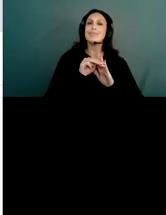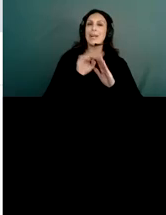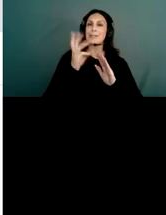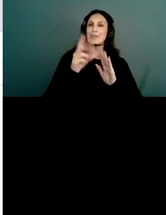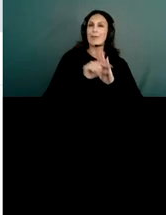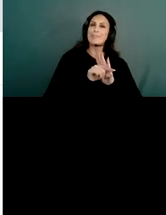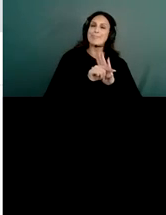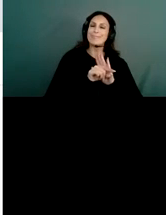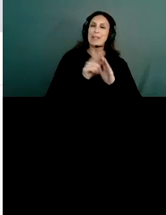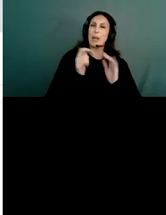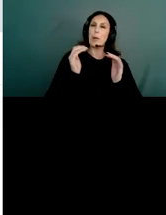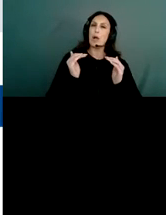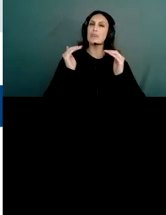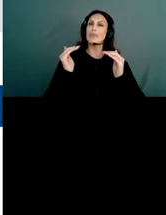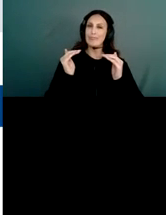students.